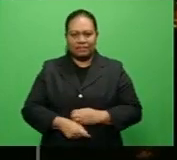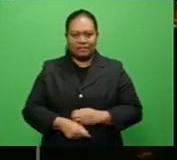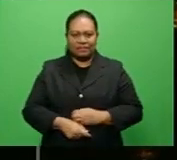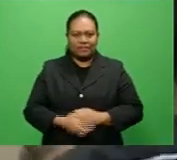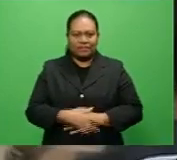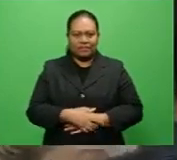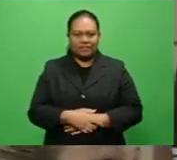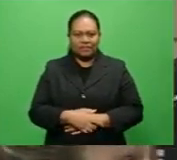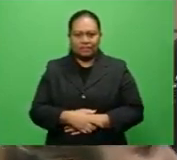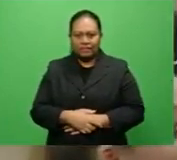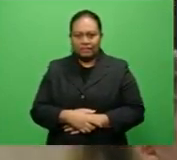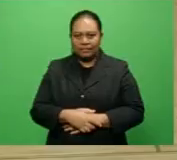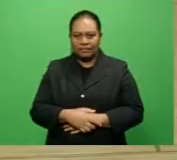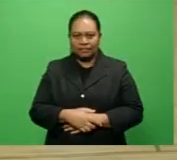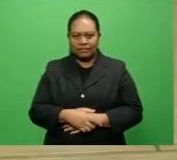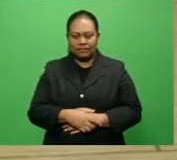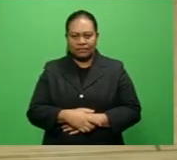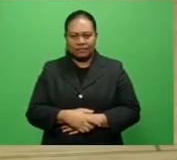details.